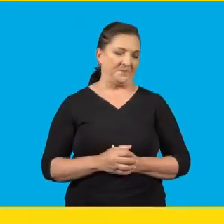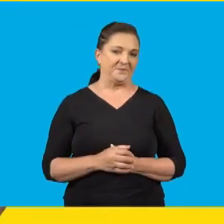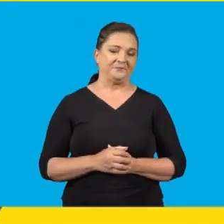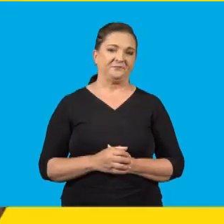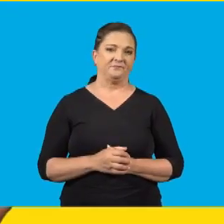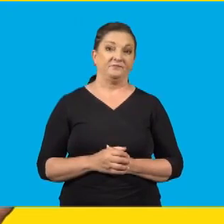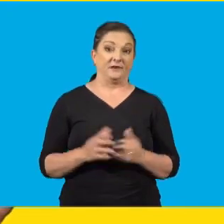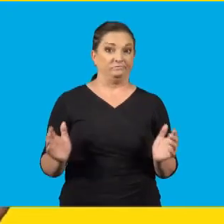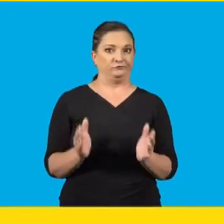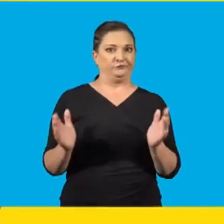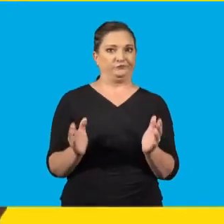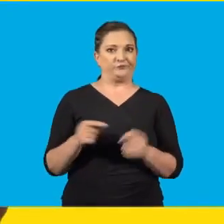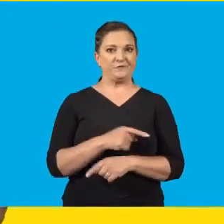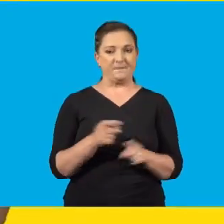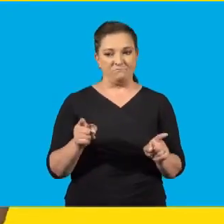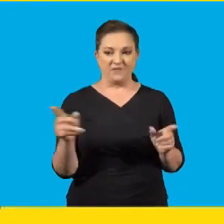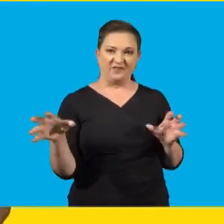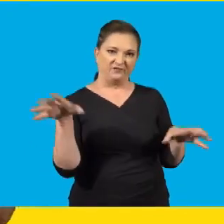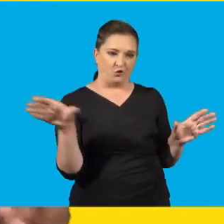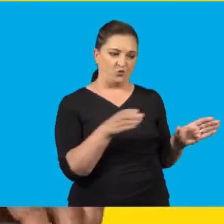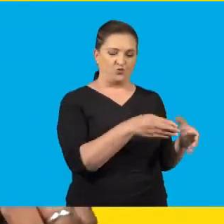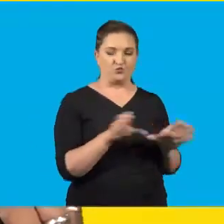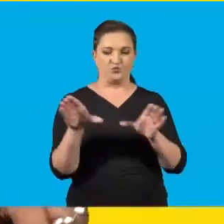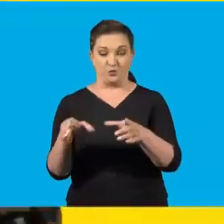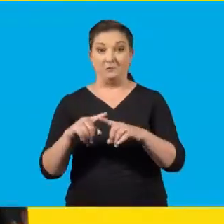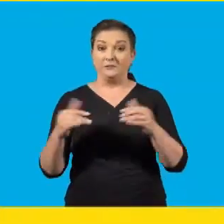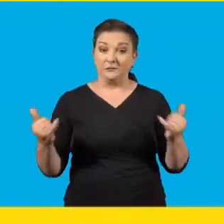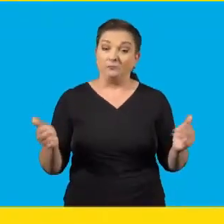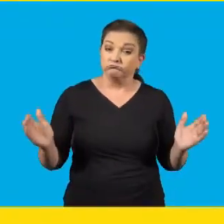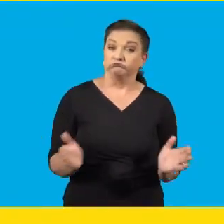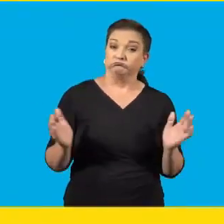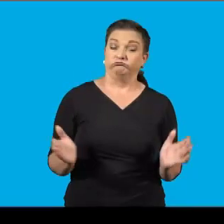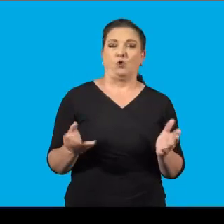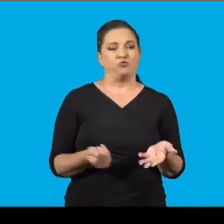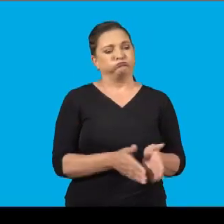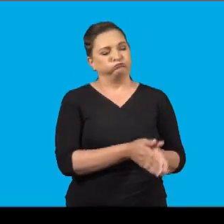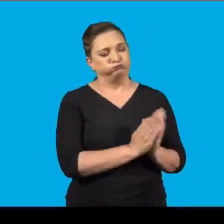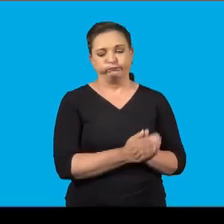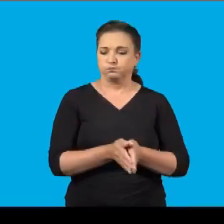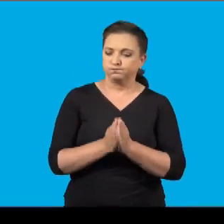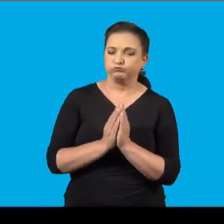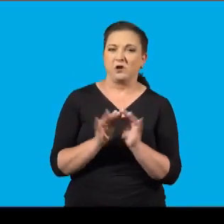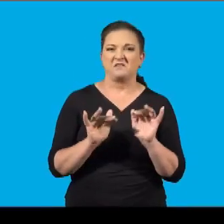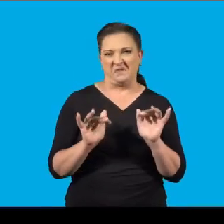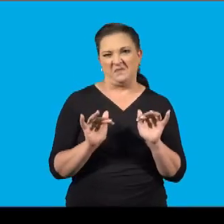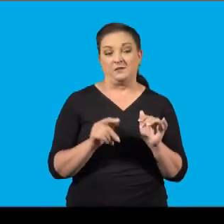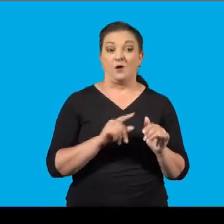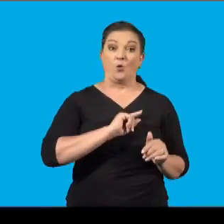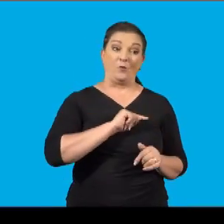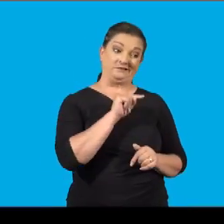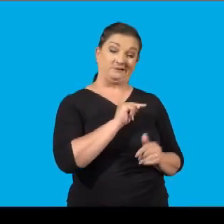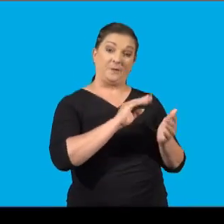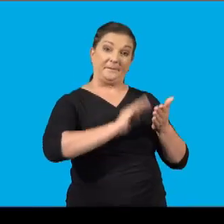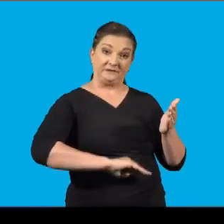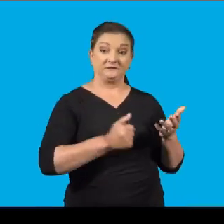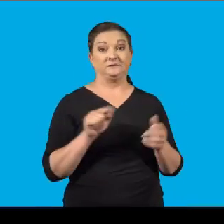to come forward. Now, the possible responses: to encourage or to appeal to or invite people,